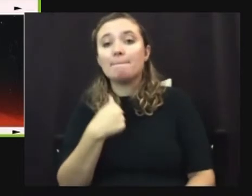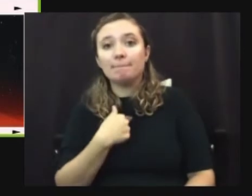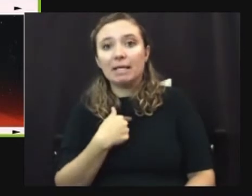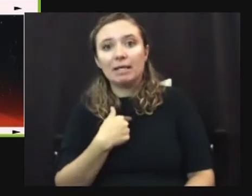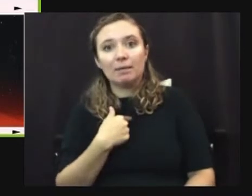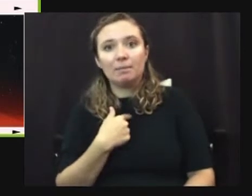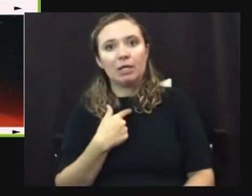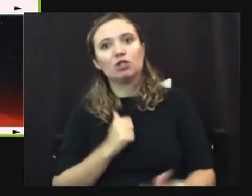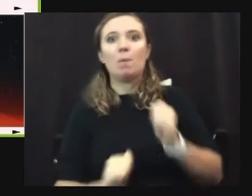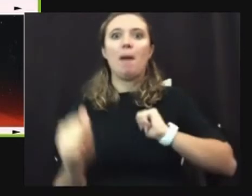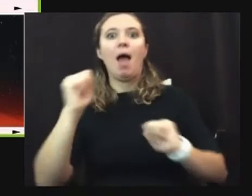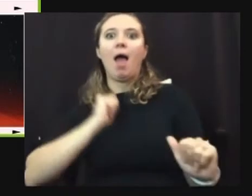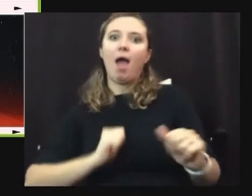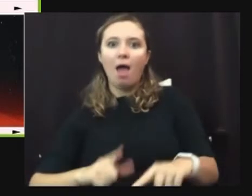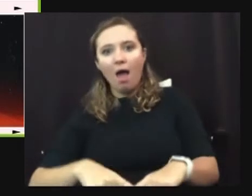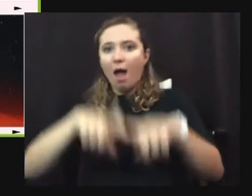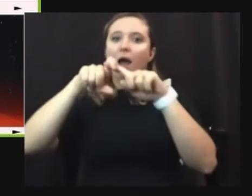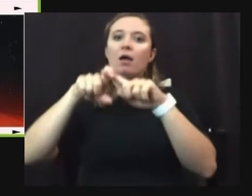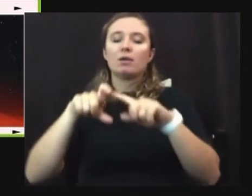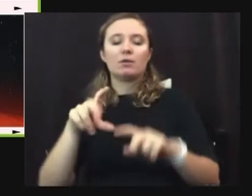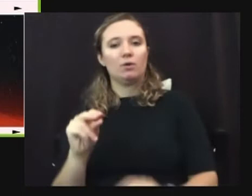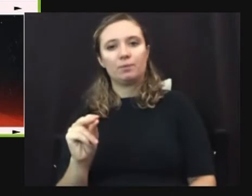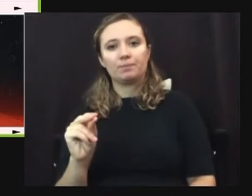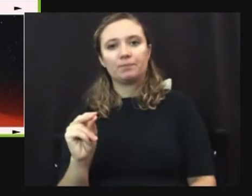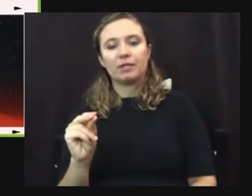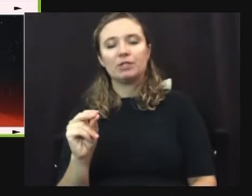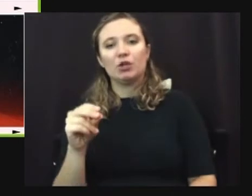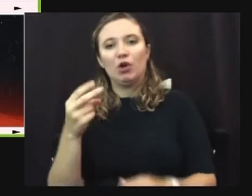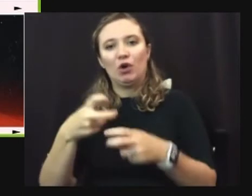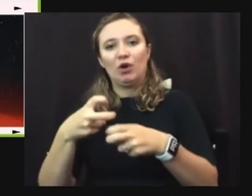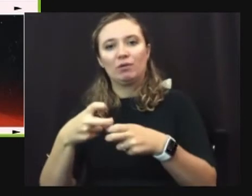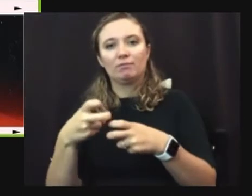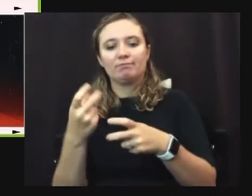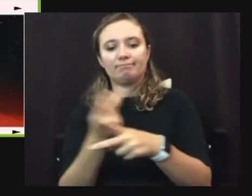That's me having a hard time finding my words or